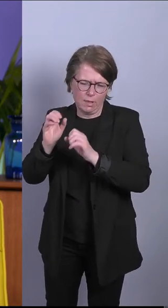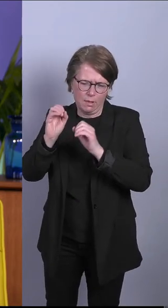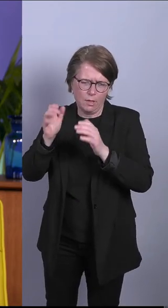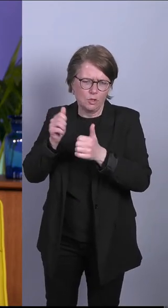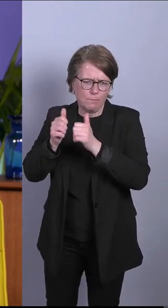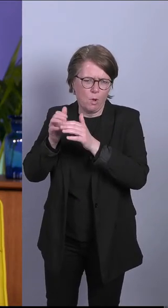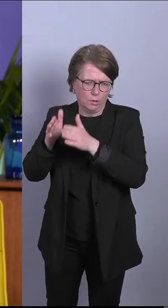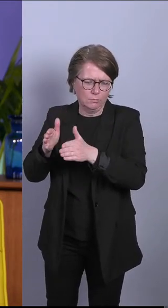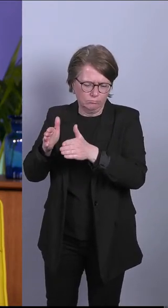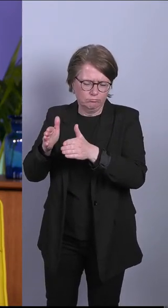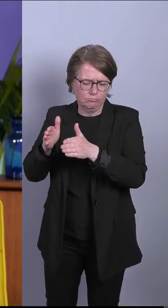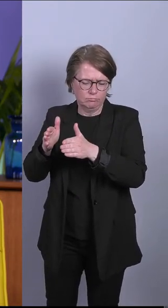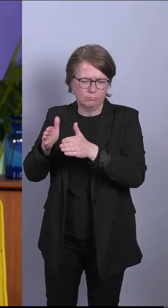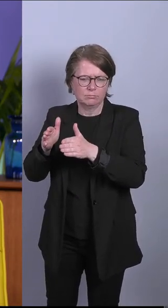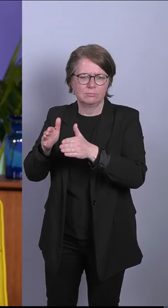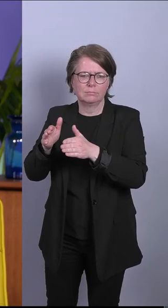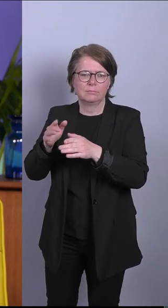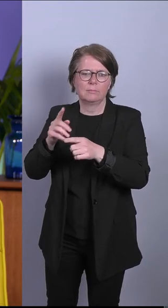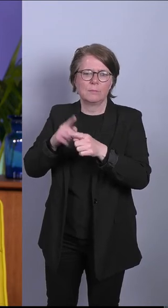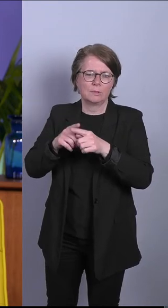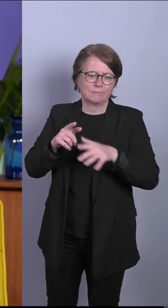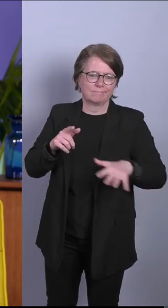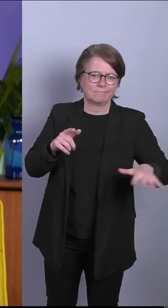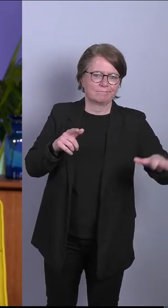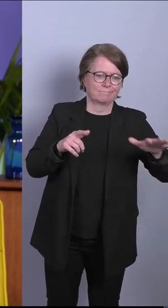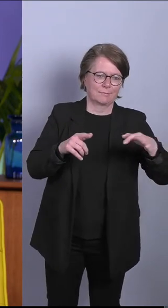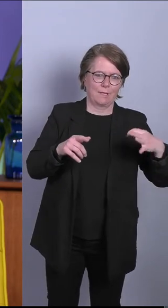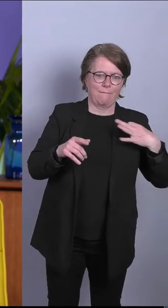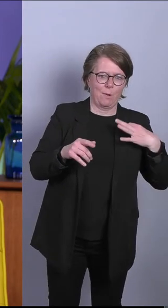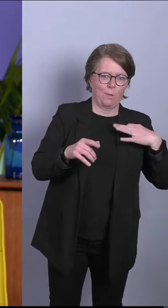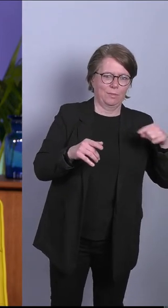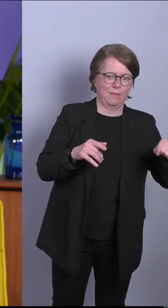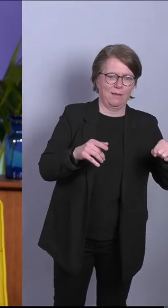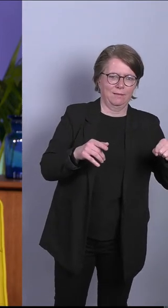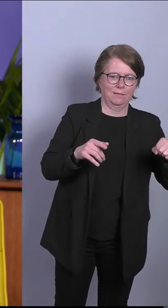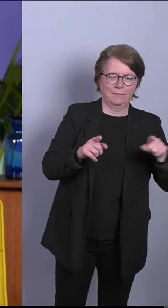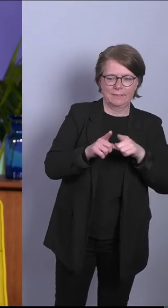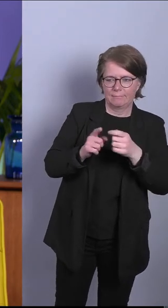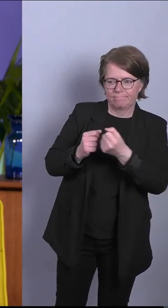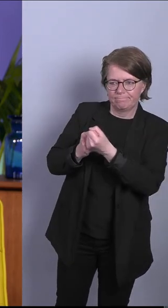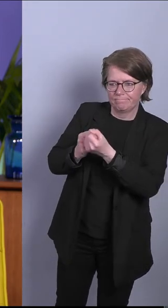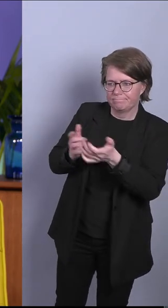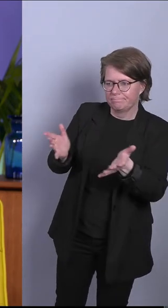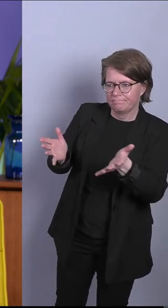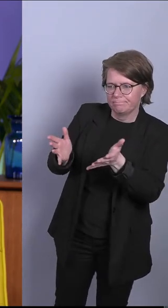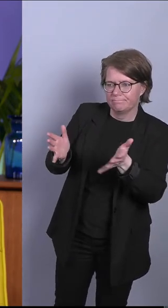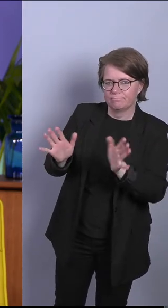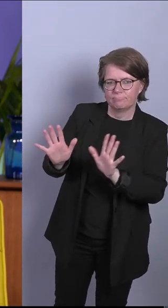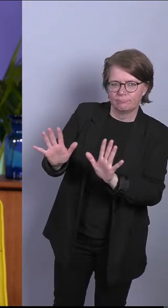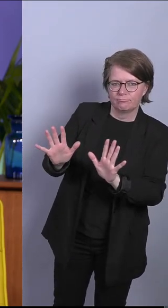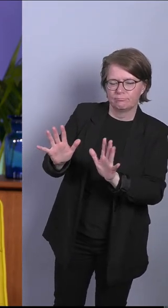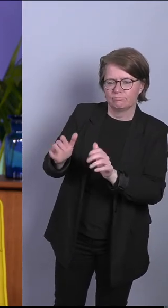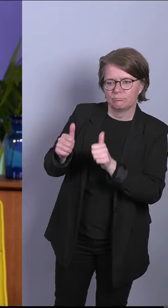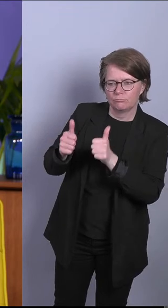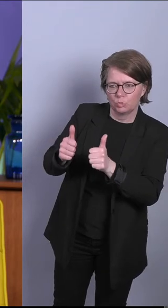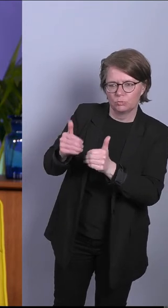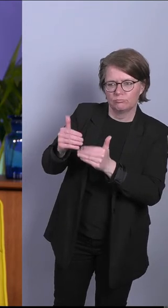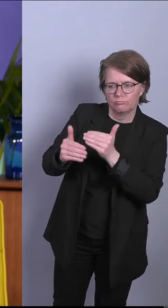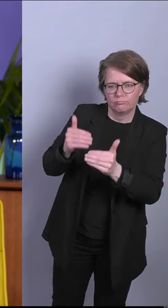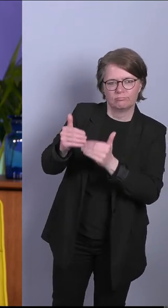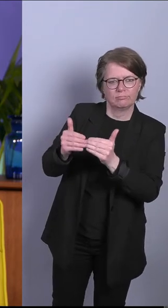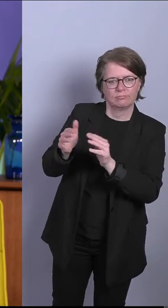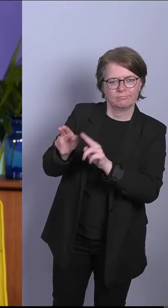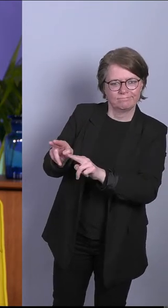is a volunteer who will be doing something right at the right time. A smile and word of encouragement